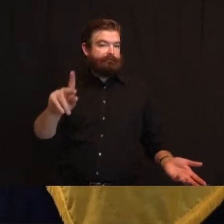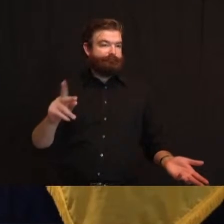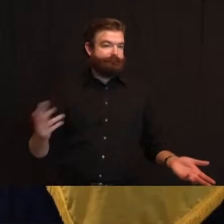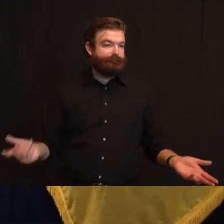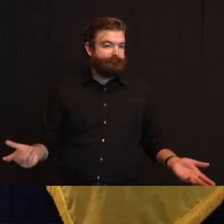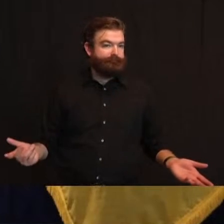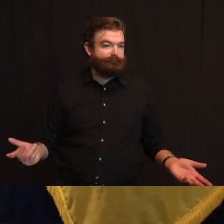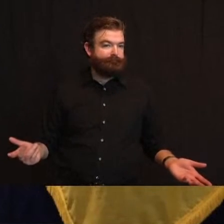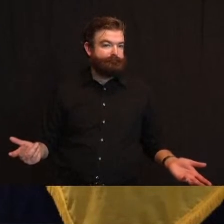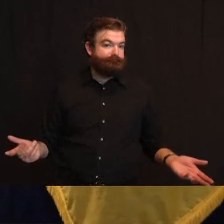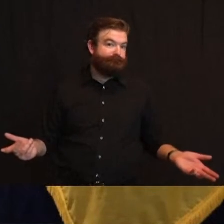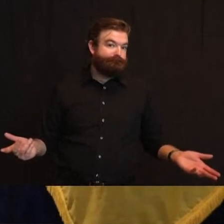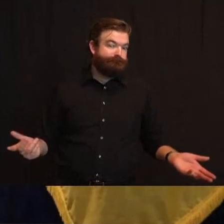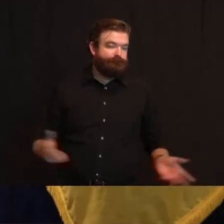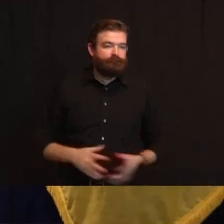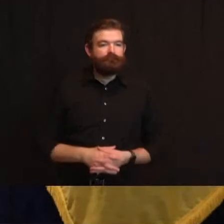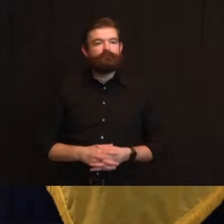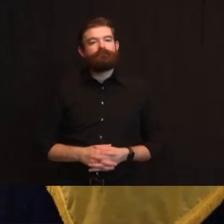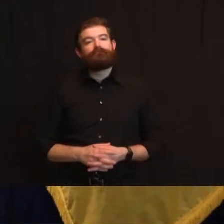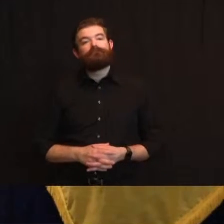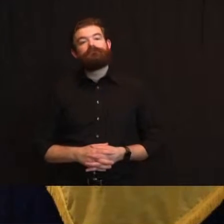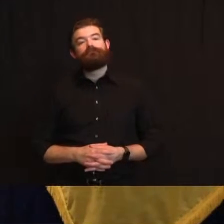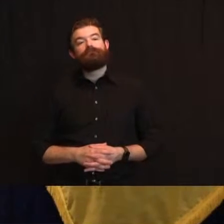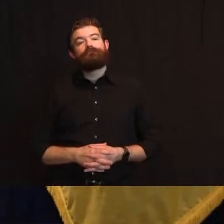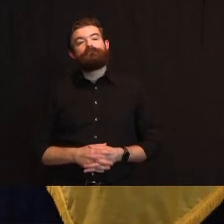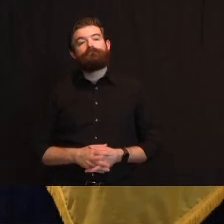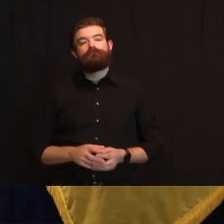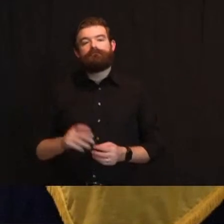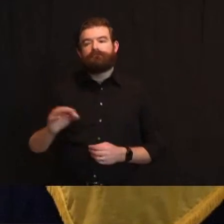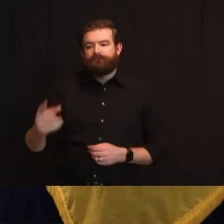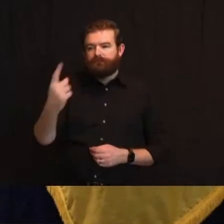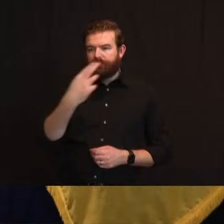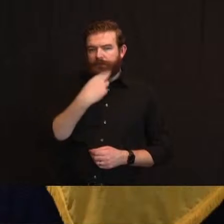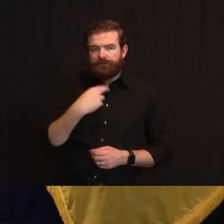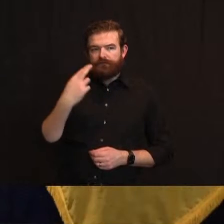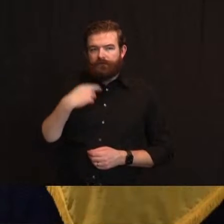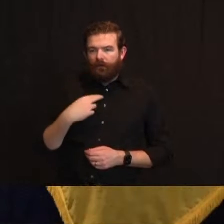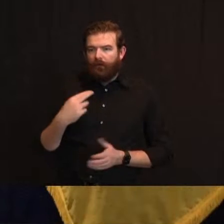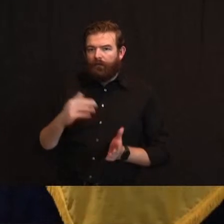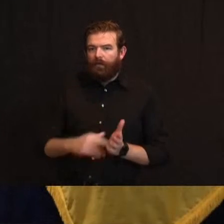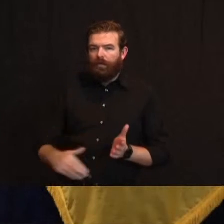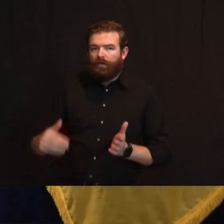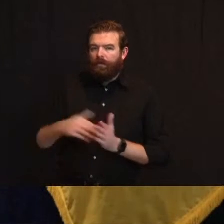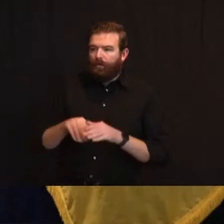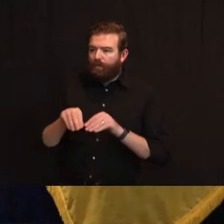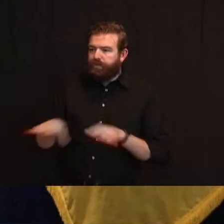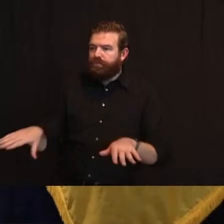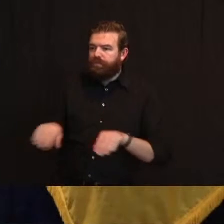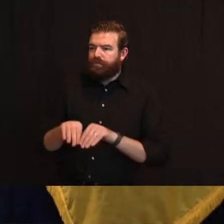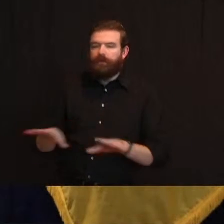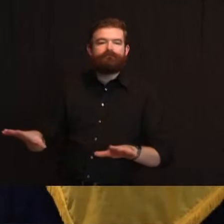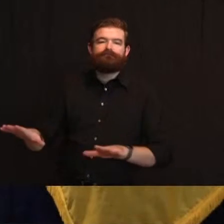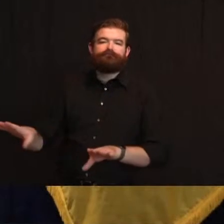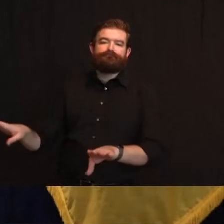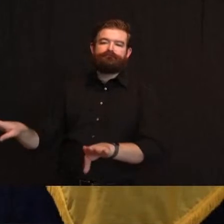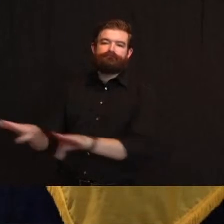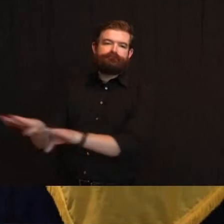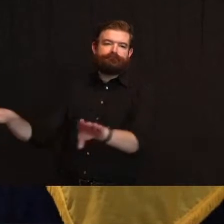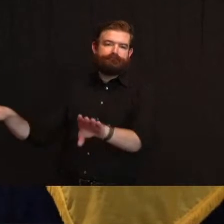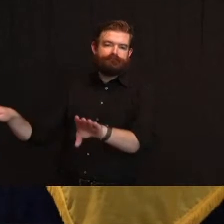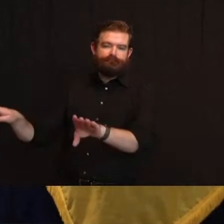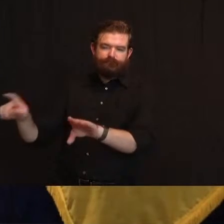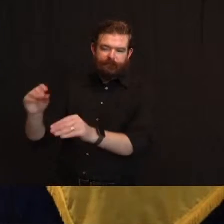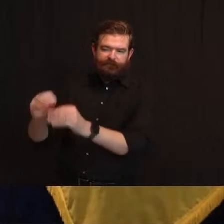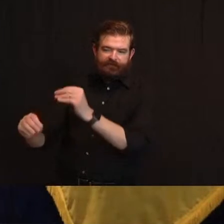cases and we didn't do anything about it, because on those we are moving as fast as we can. So for all the